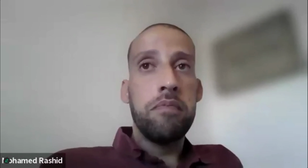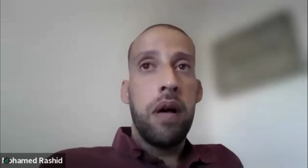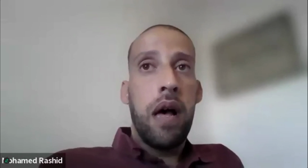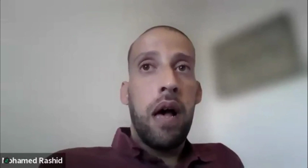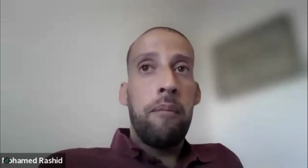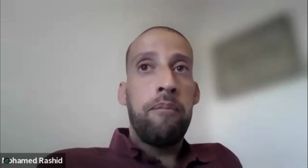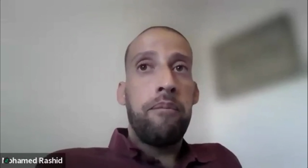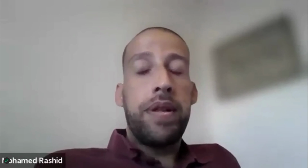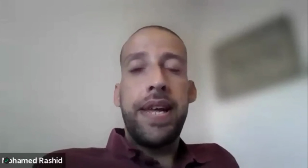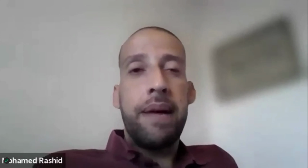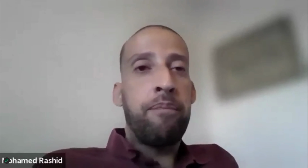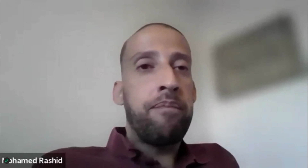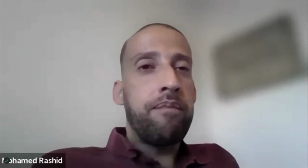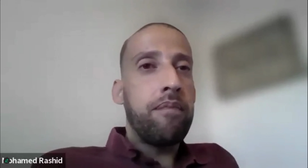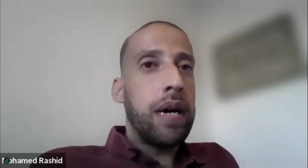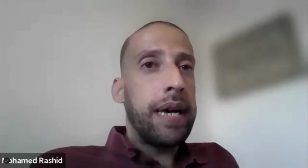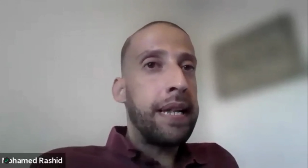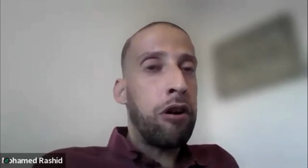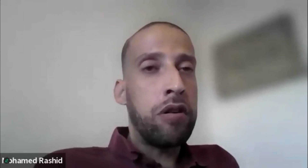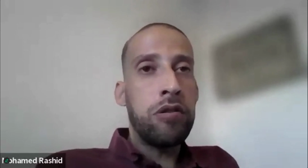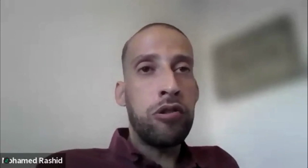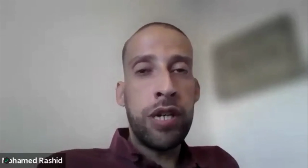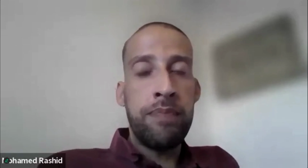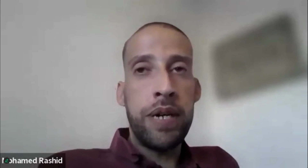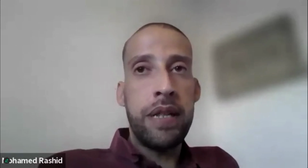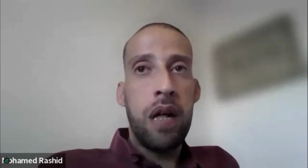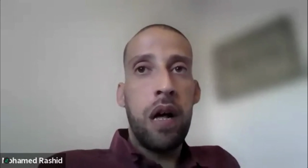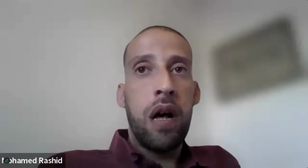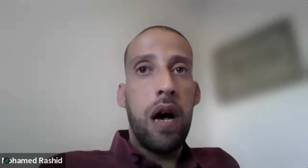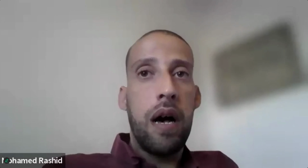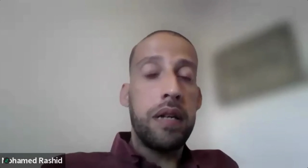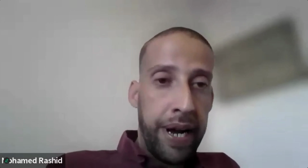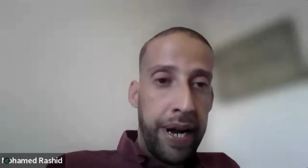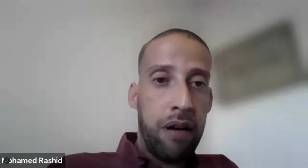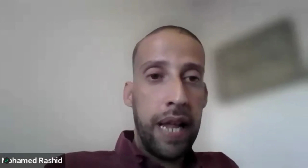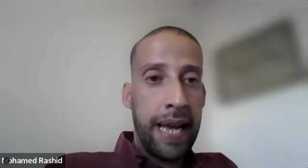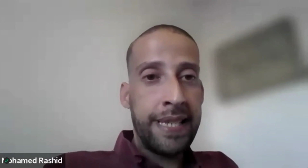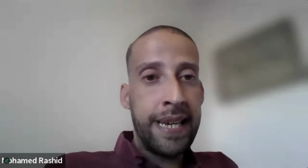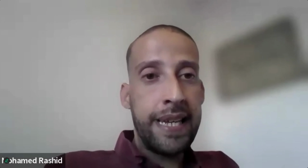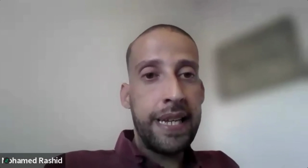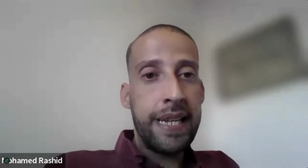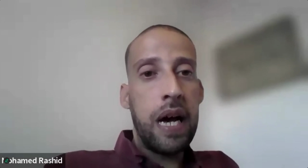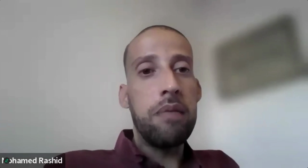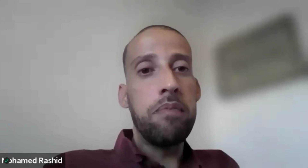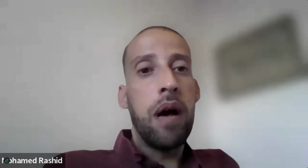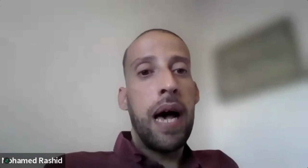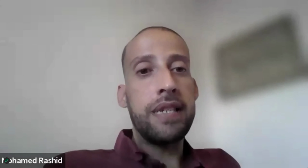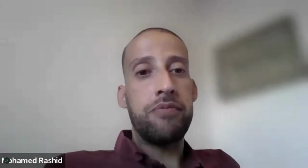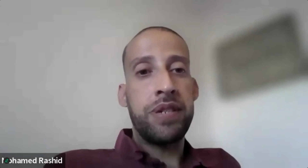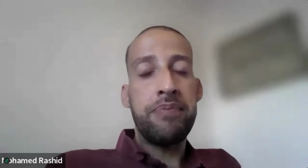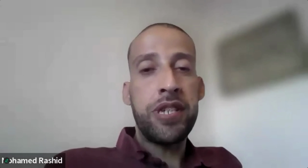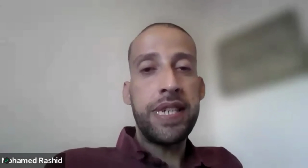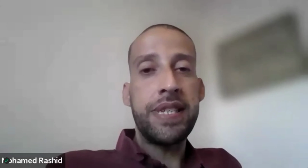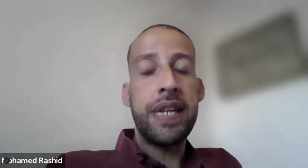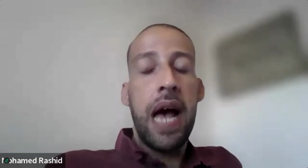um, did a internship with Dreo, like I said, as